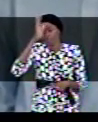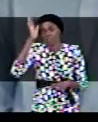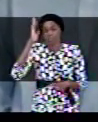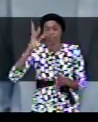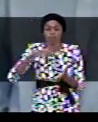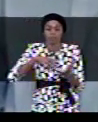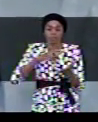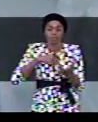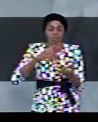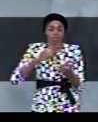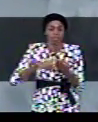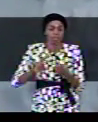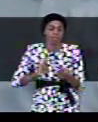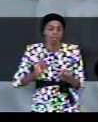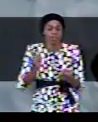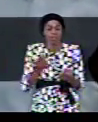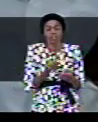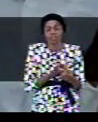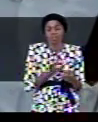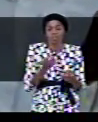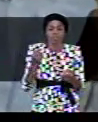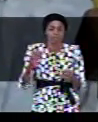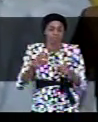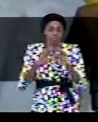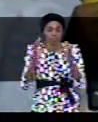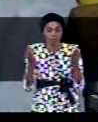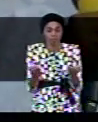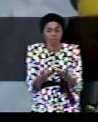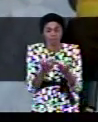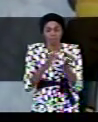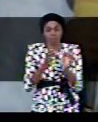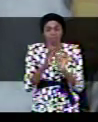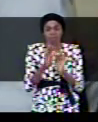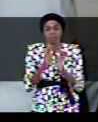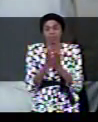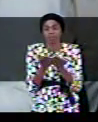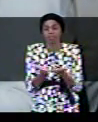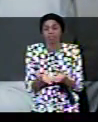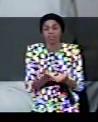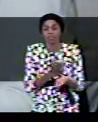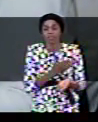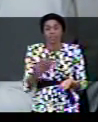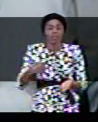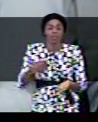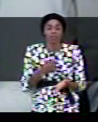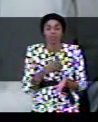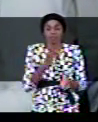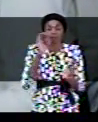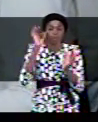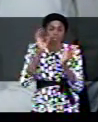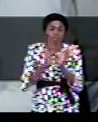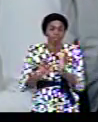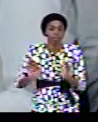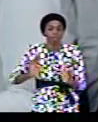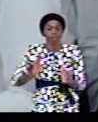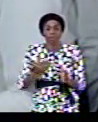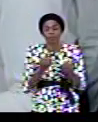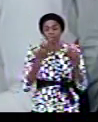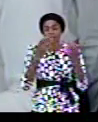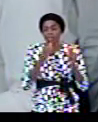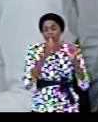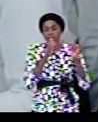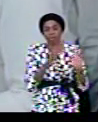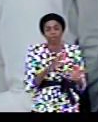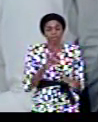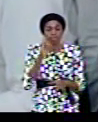done, that would read to us from the family Bible, and we'll count all